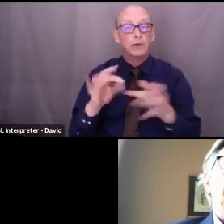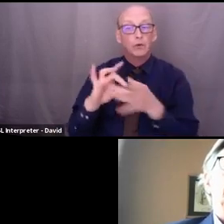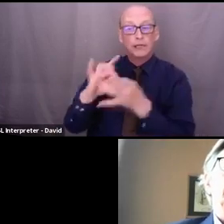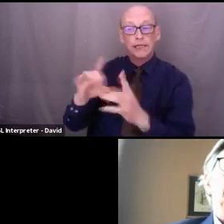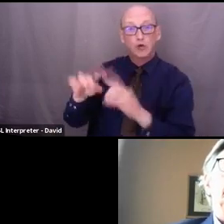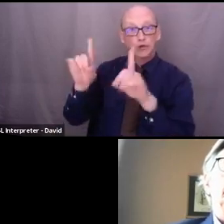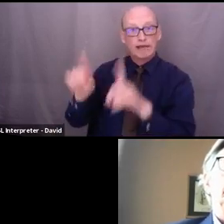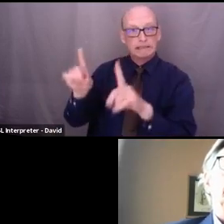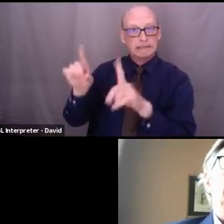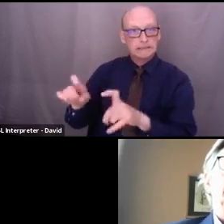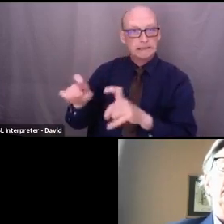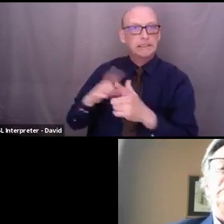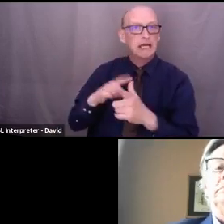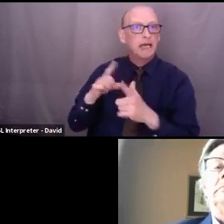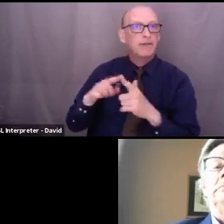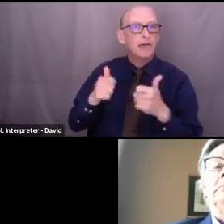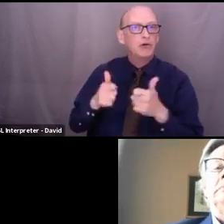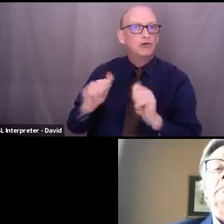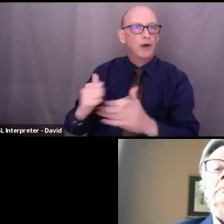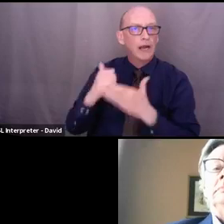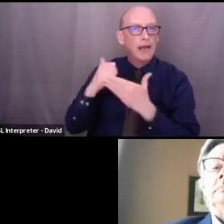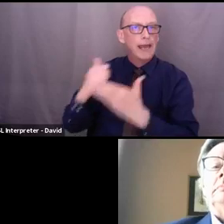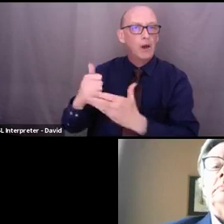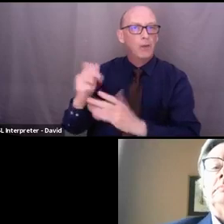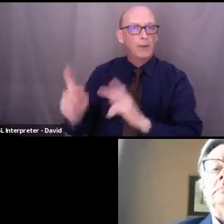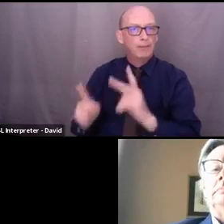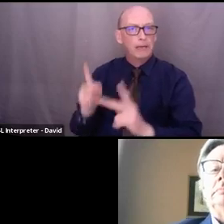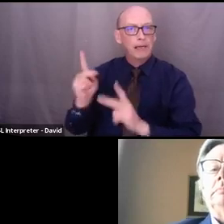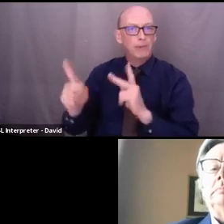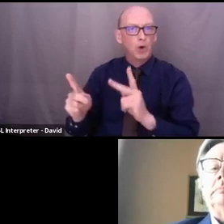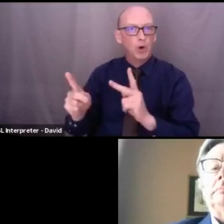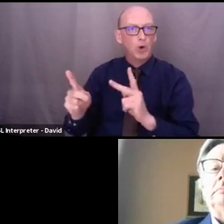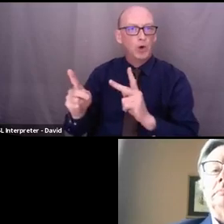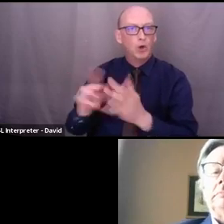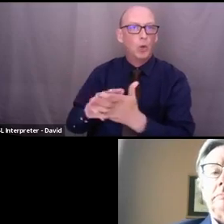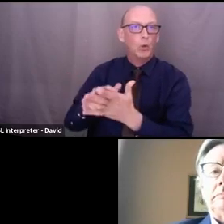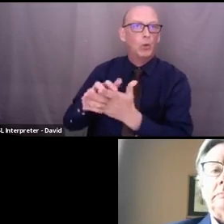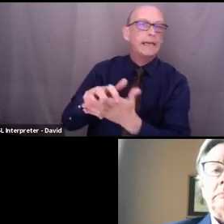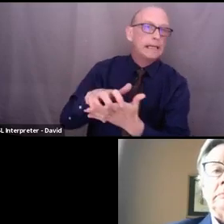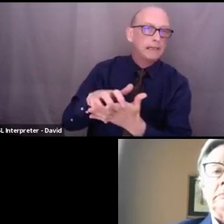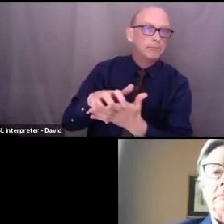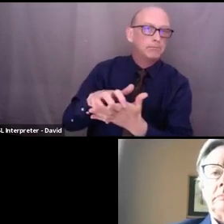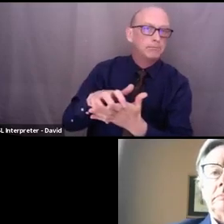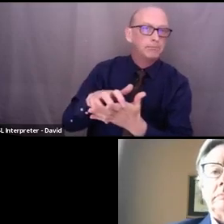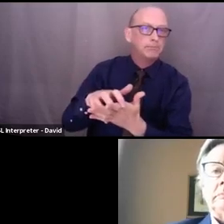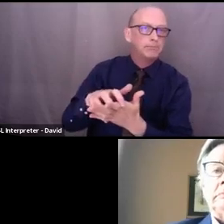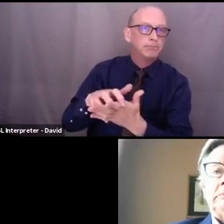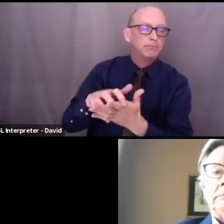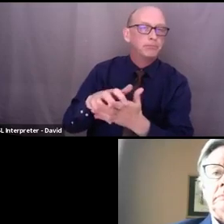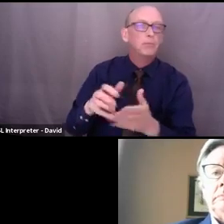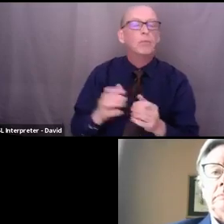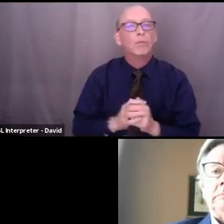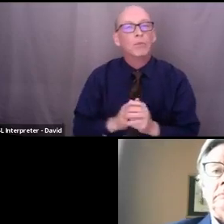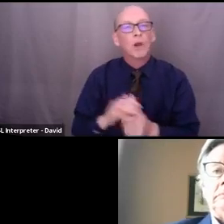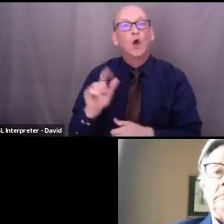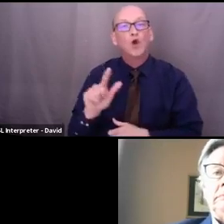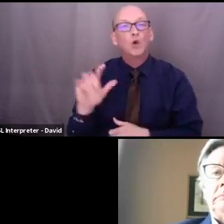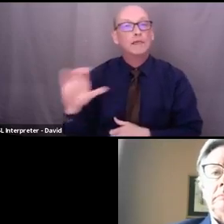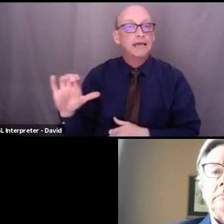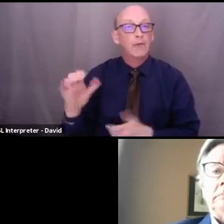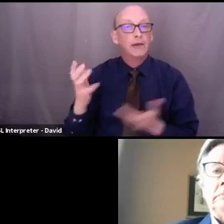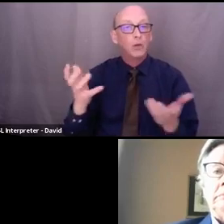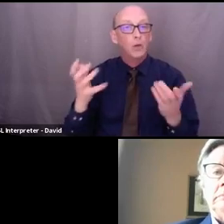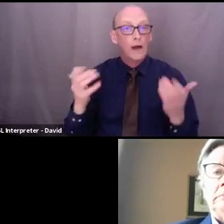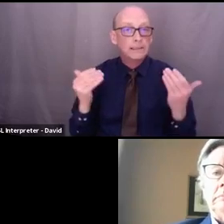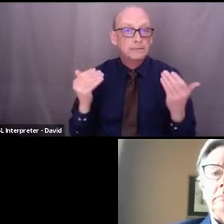find out and try to help people that are extremely vulnerable. Bottom line is Lucas County wants to move